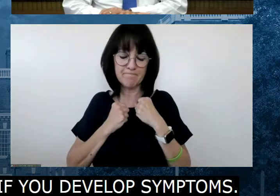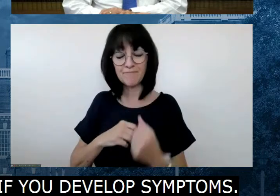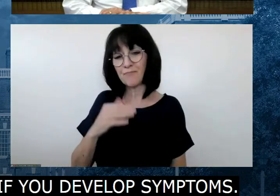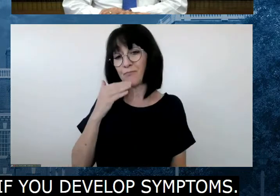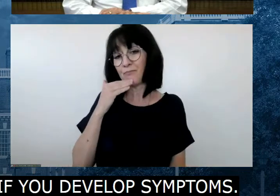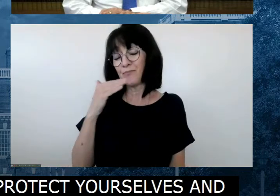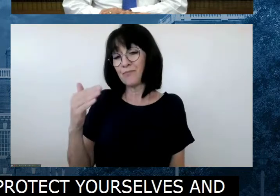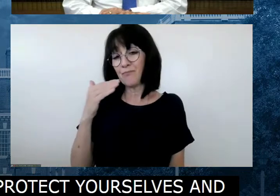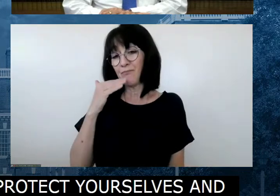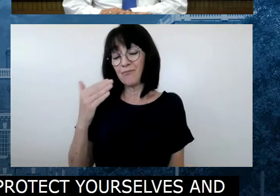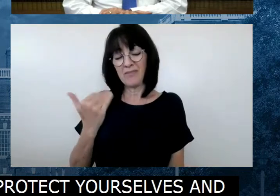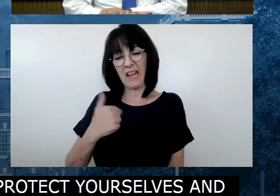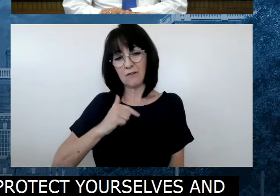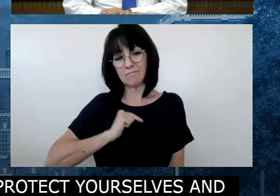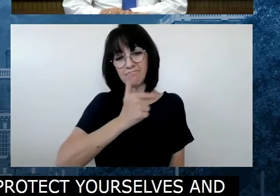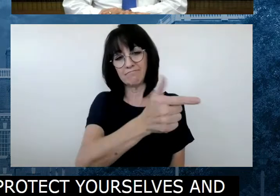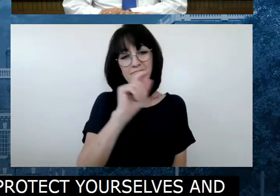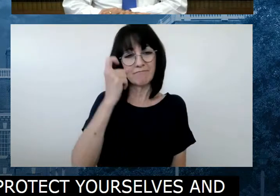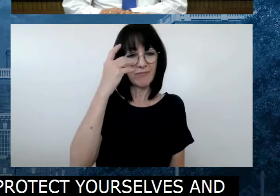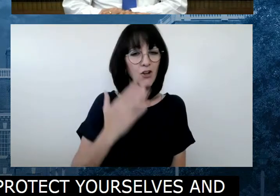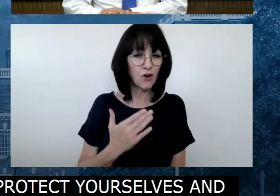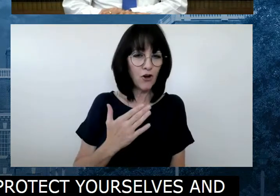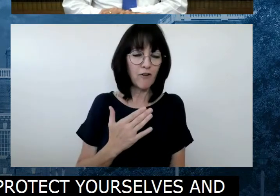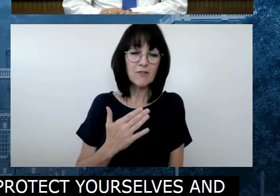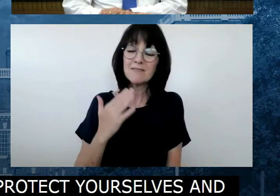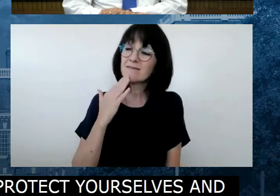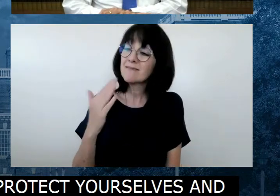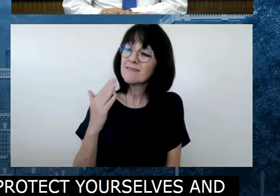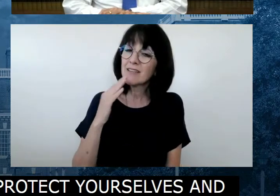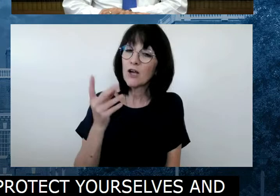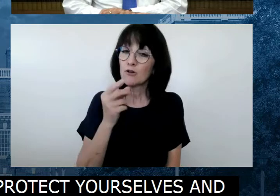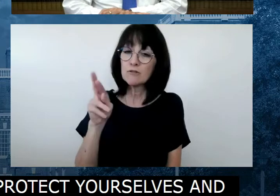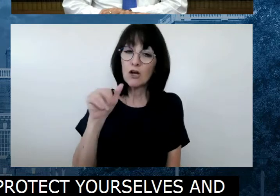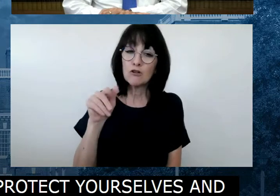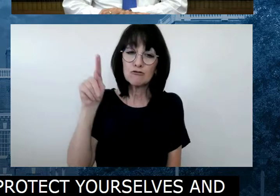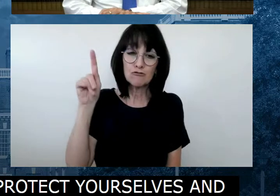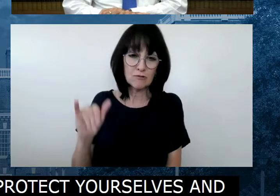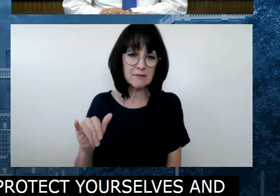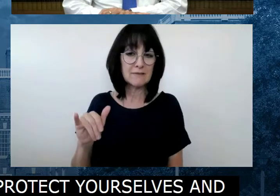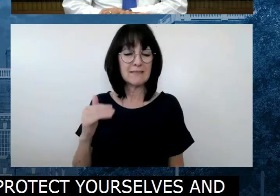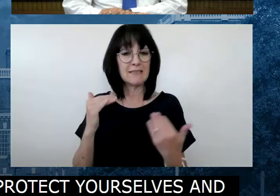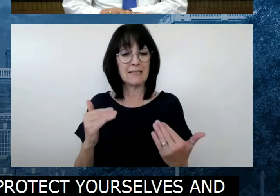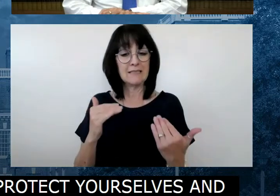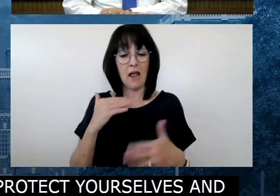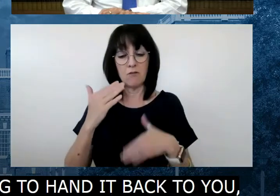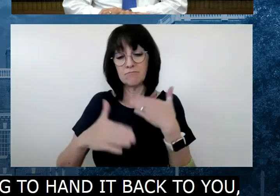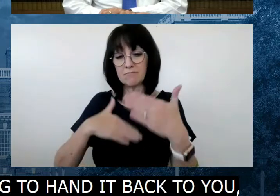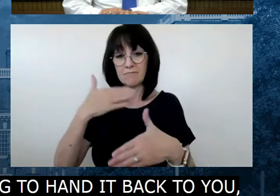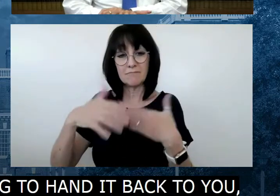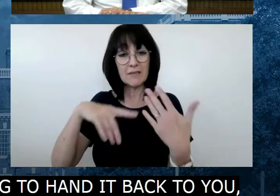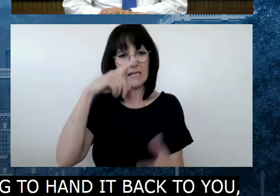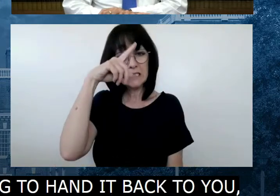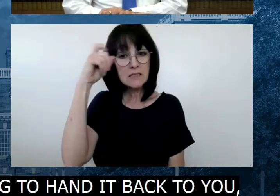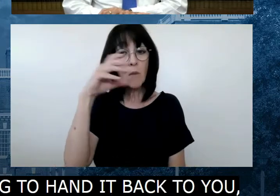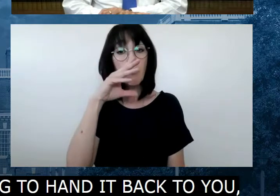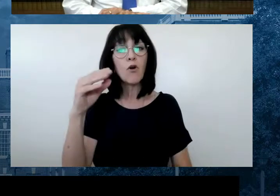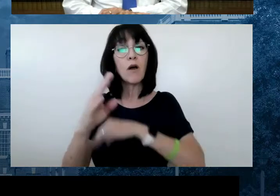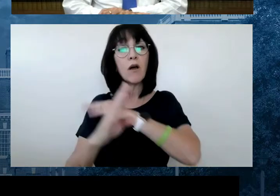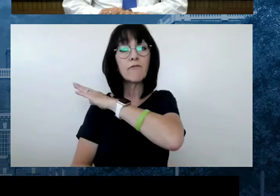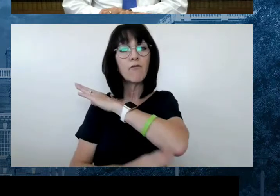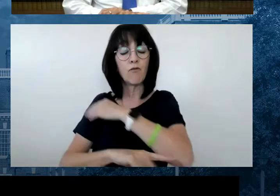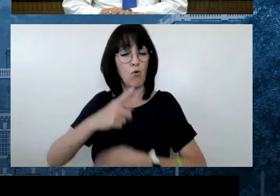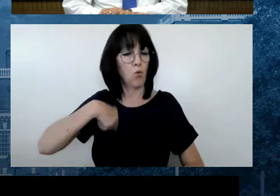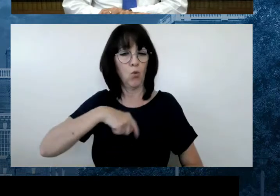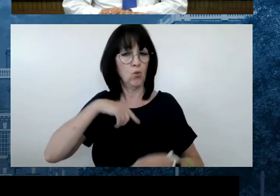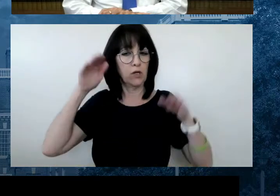the weeks and months ahead as we move in to the middle of the summer and into the fall, really focusing on